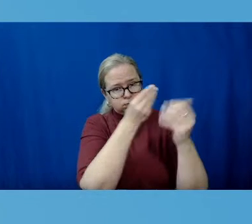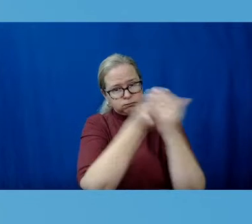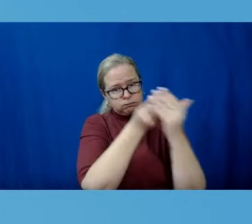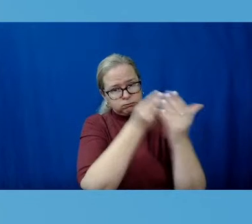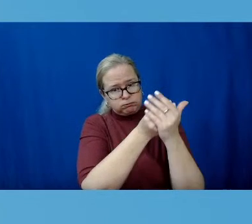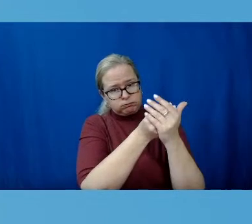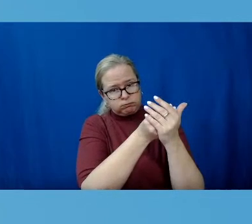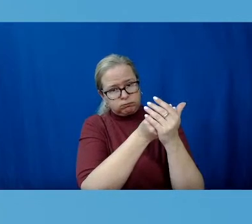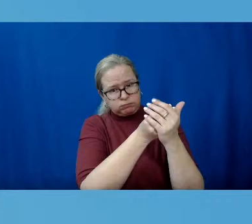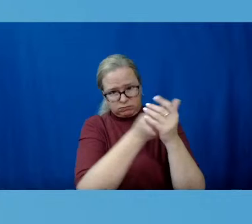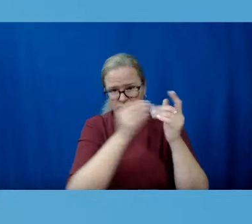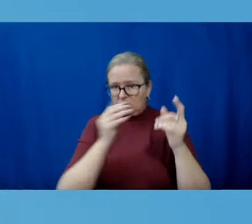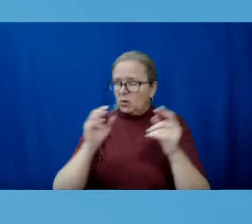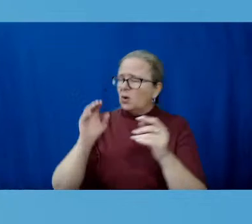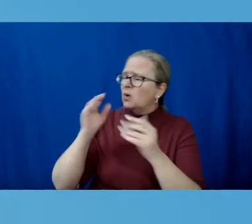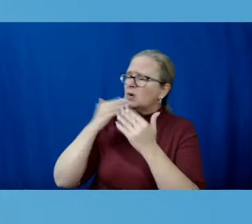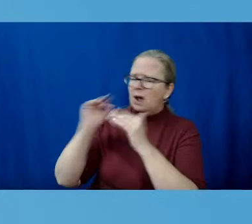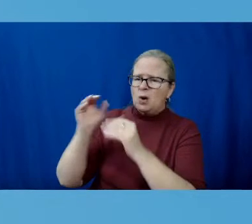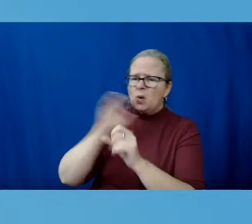to the tax base the same?